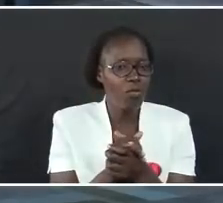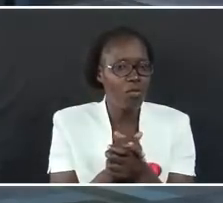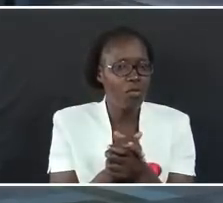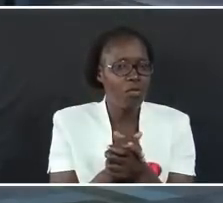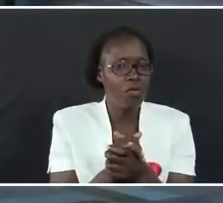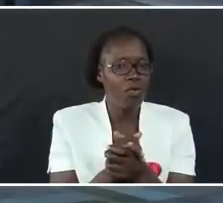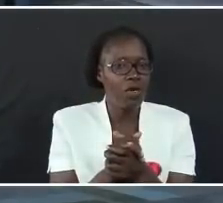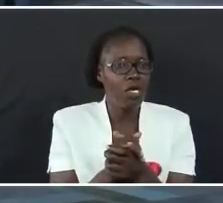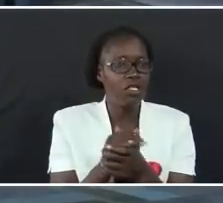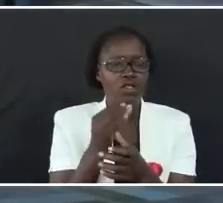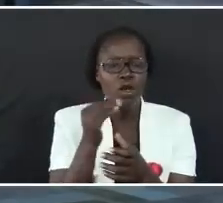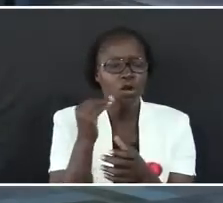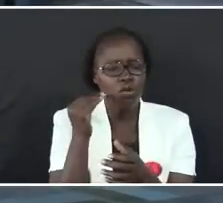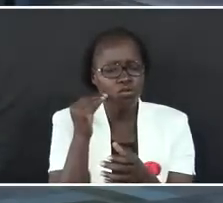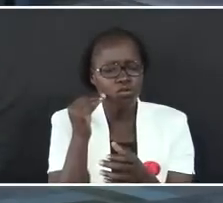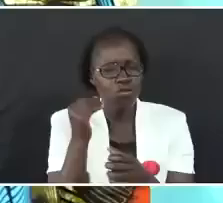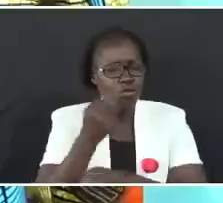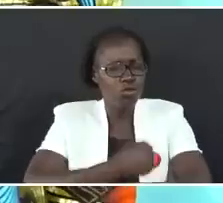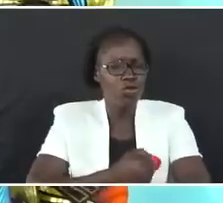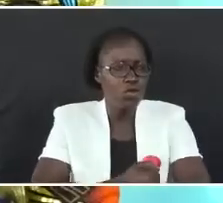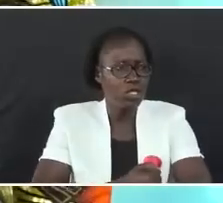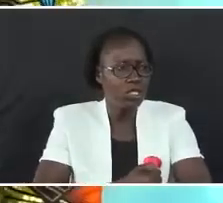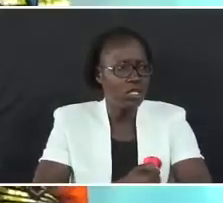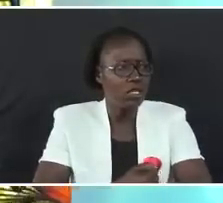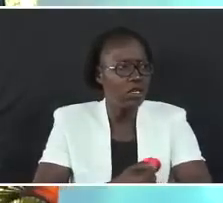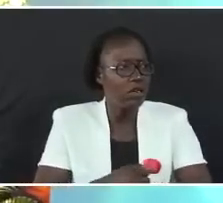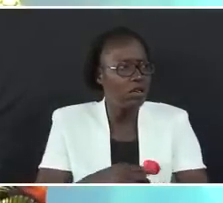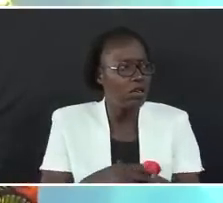about homeschooling.